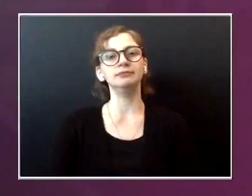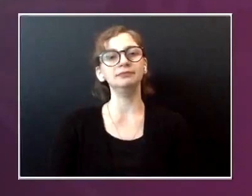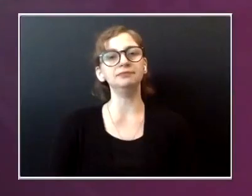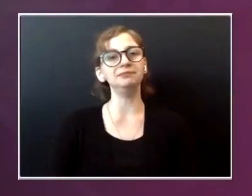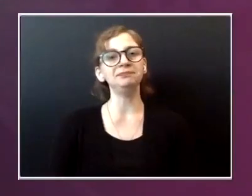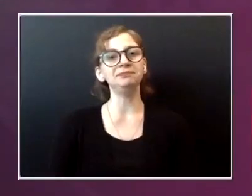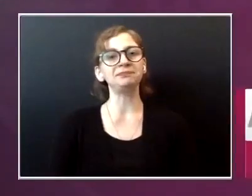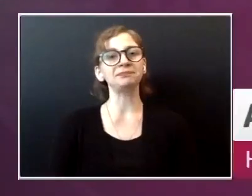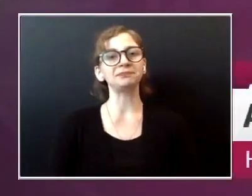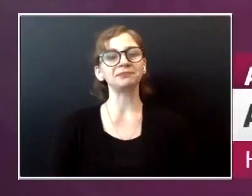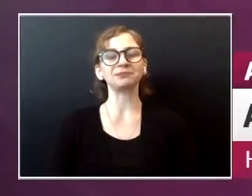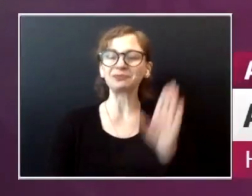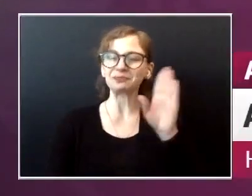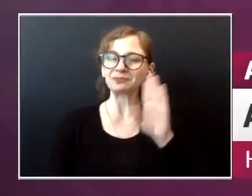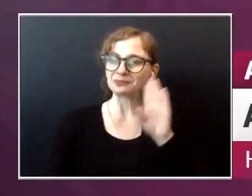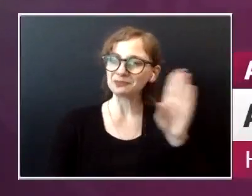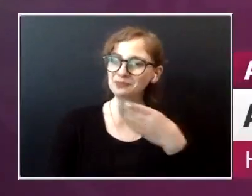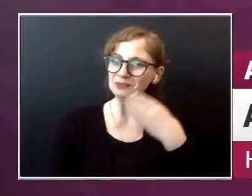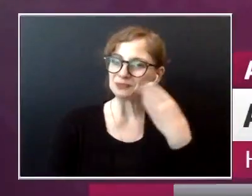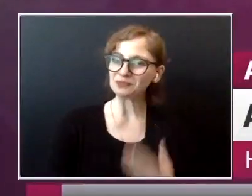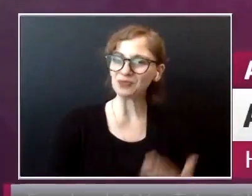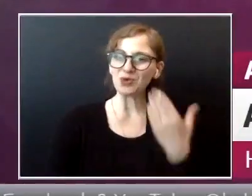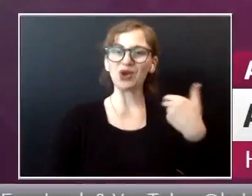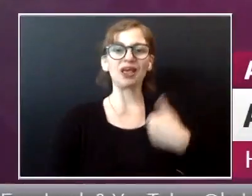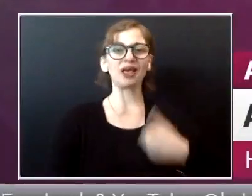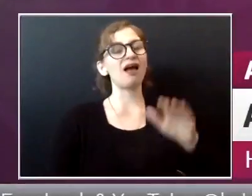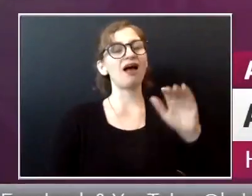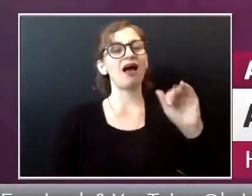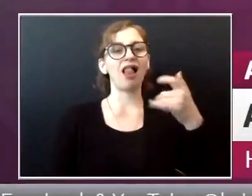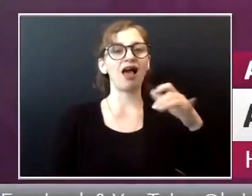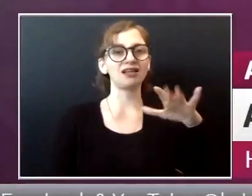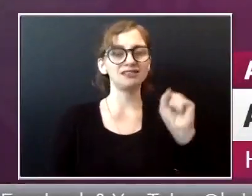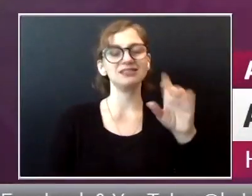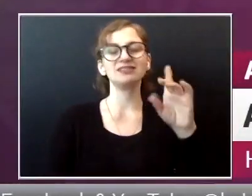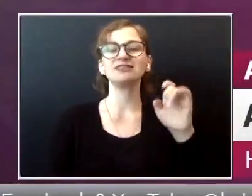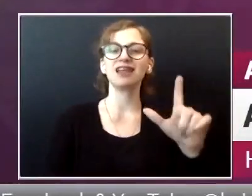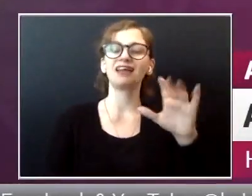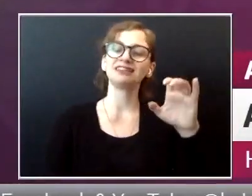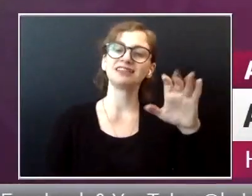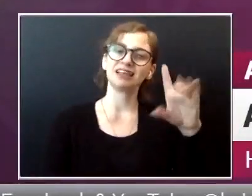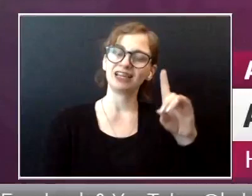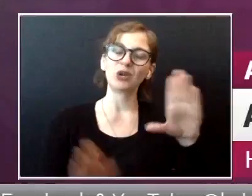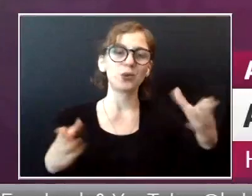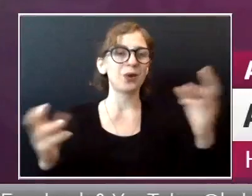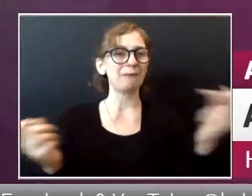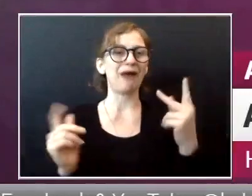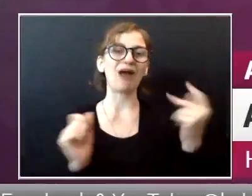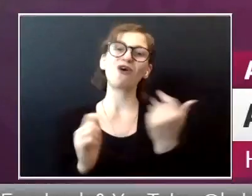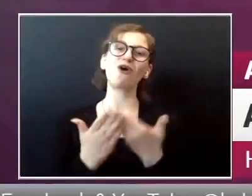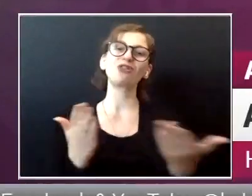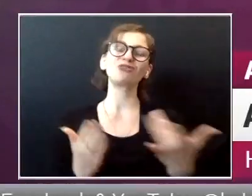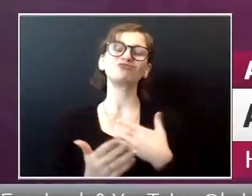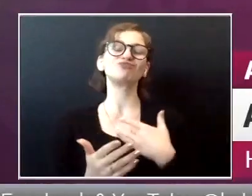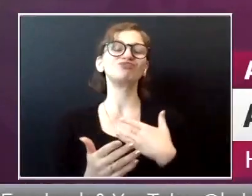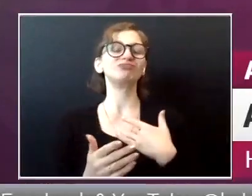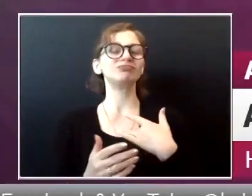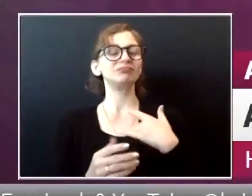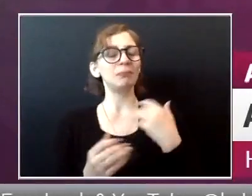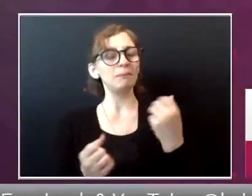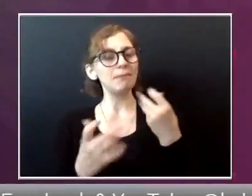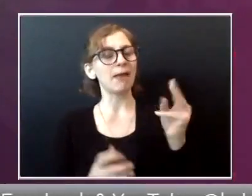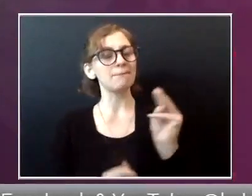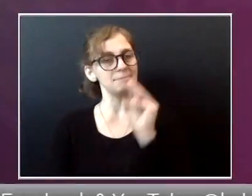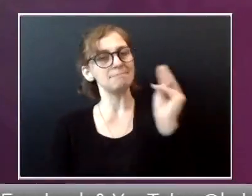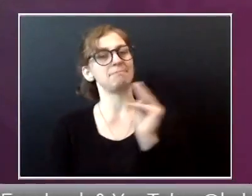Good morning, I'm Alexis Del Cid. Welcome back to All Things Heart. Millions of Americans are taking blood thinners as a preventative to avoid